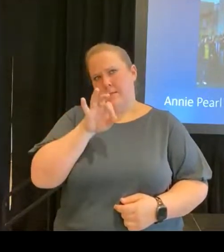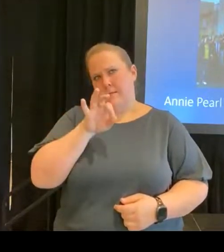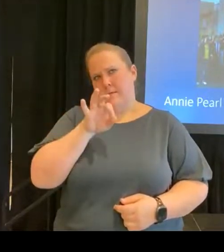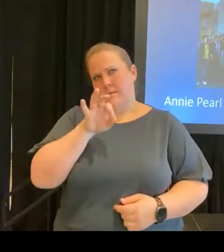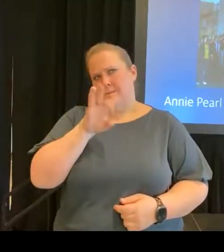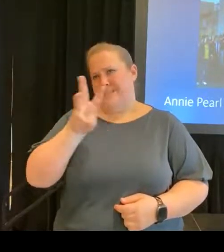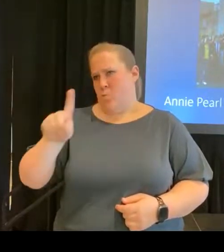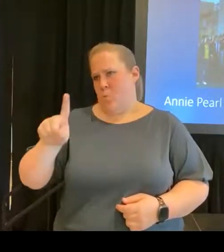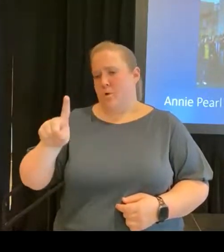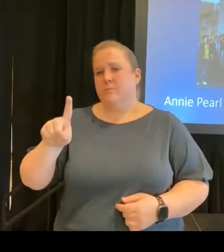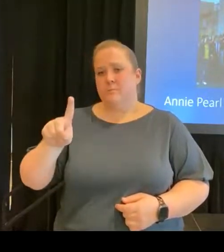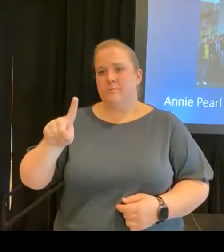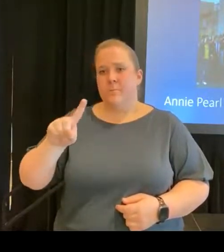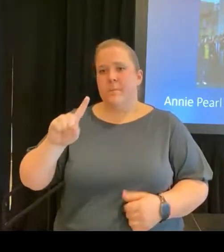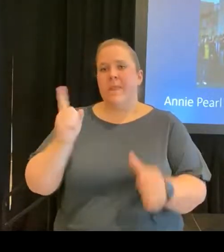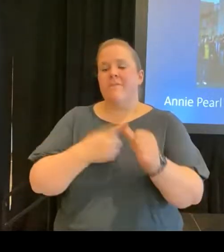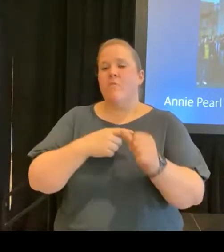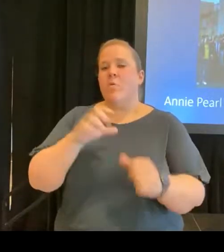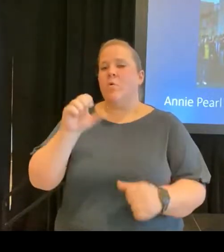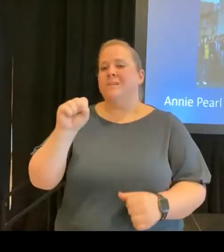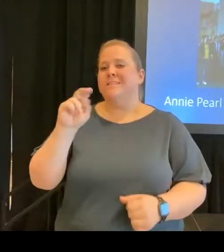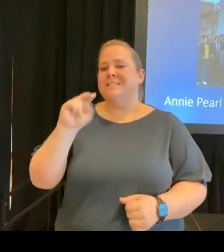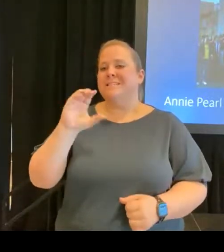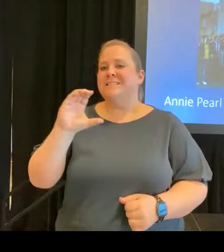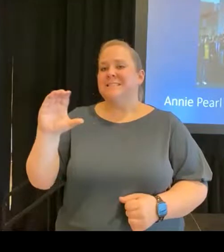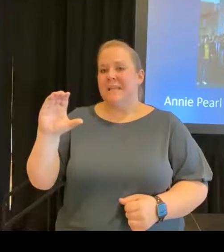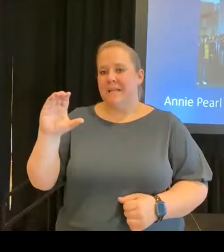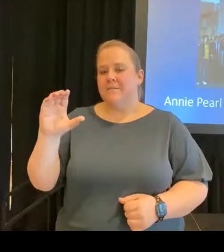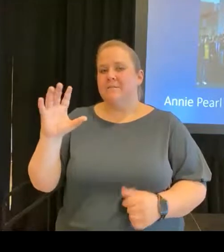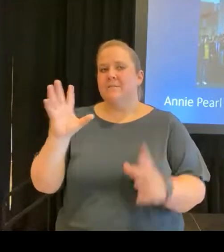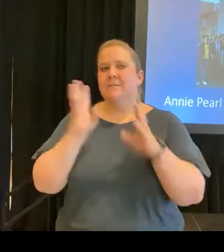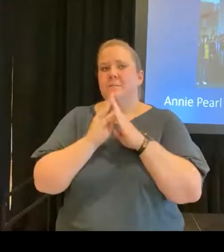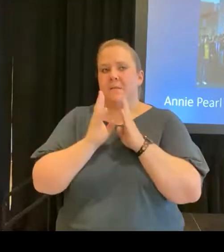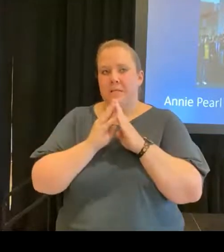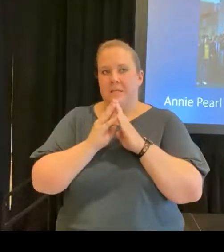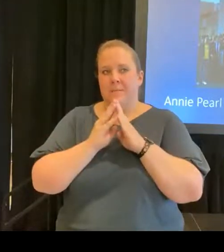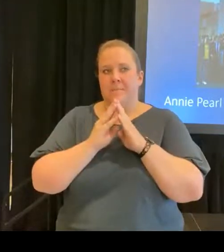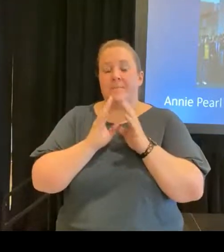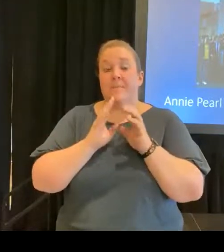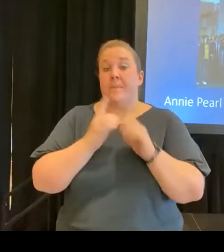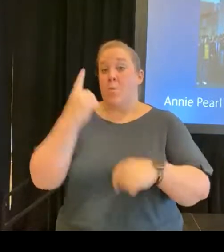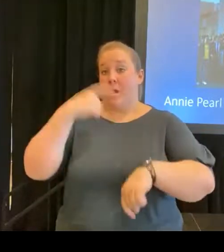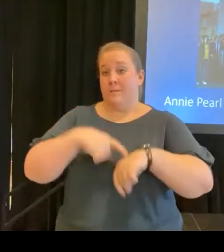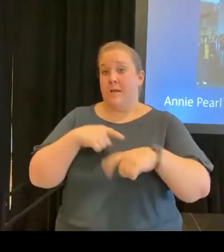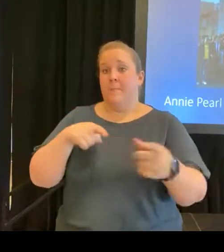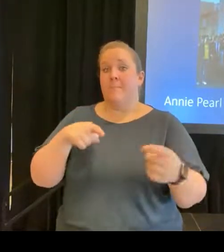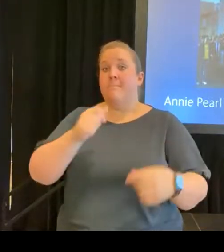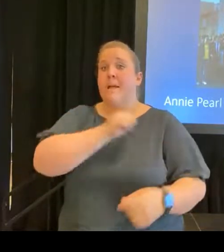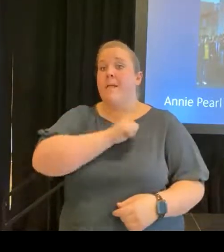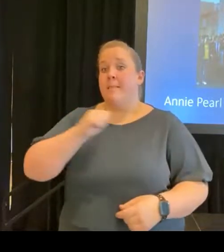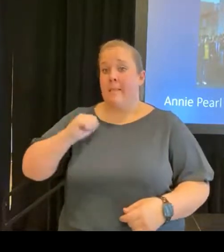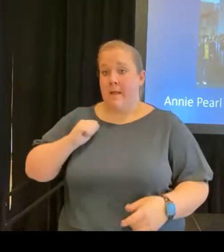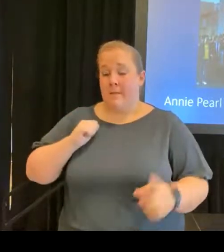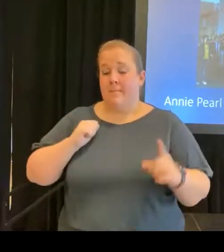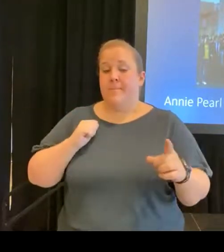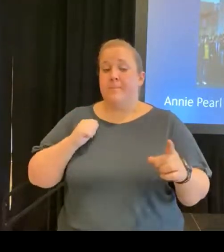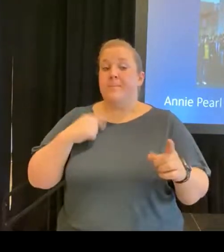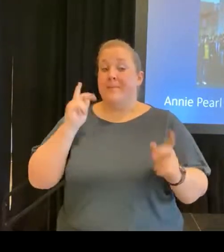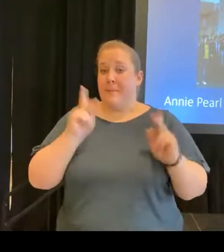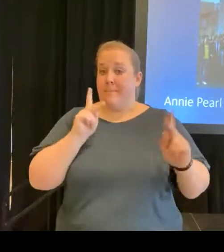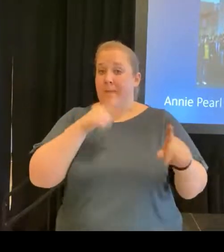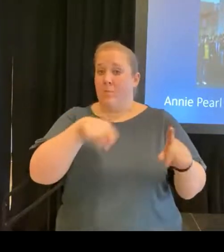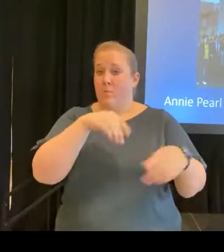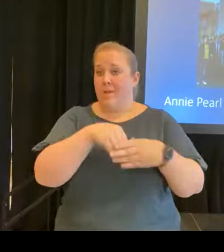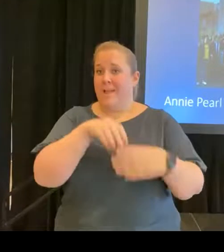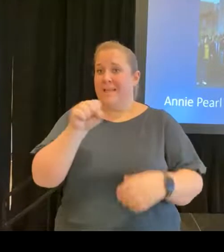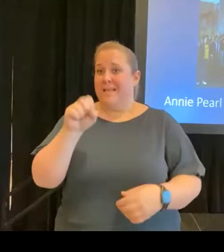61 at my first SNCC meeting. And at one time in Atlanta, people who were in